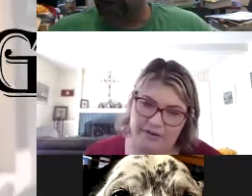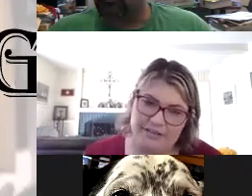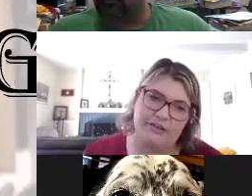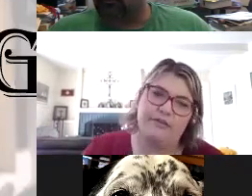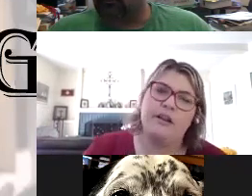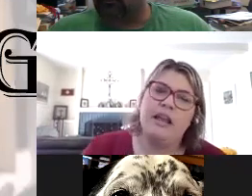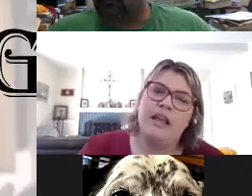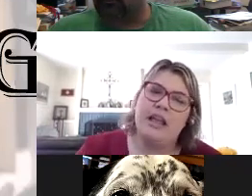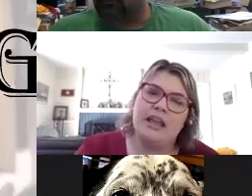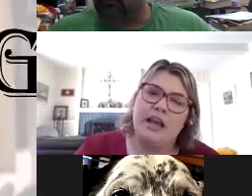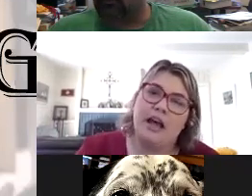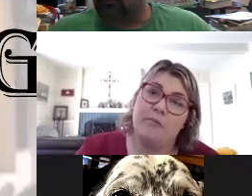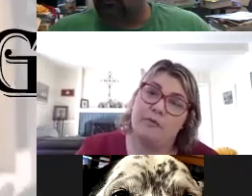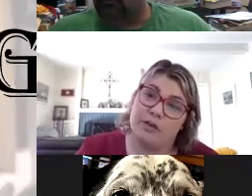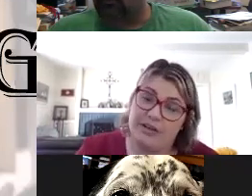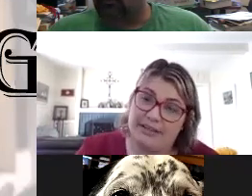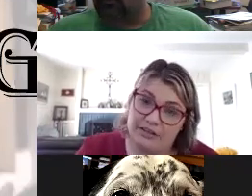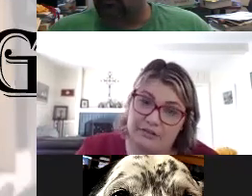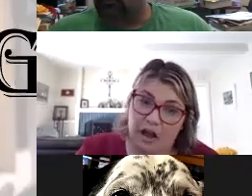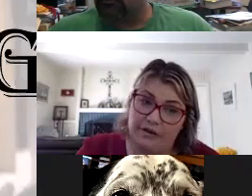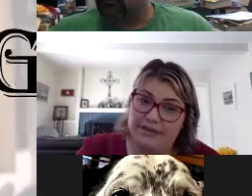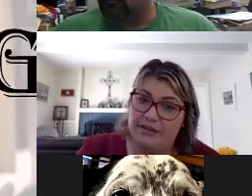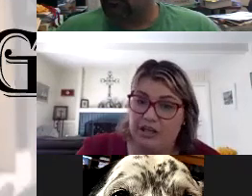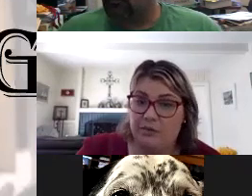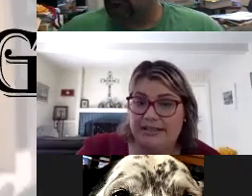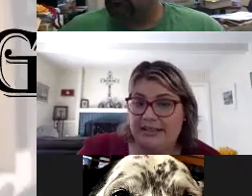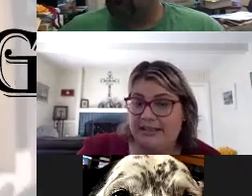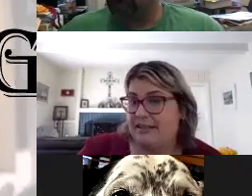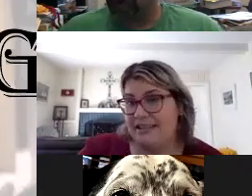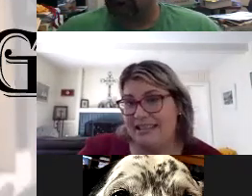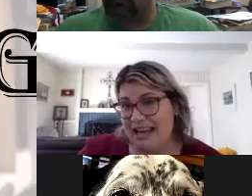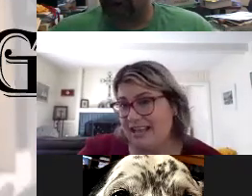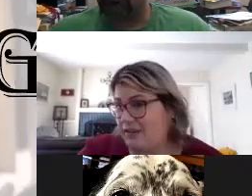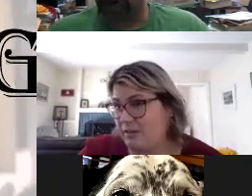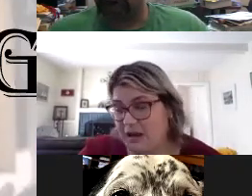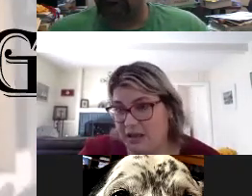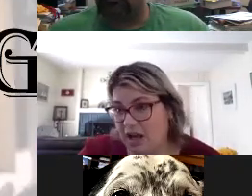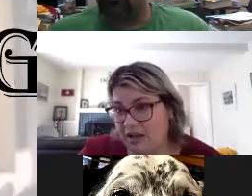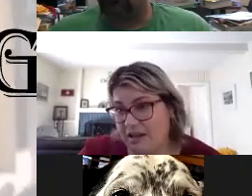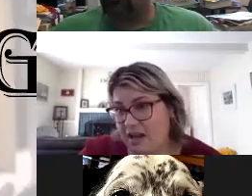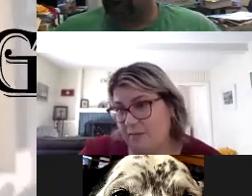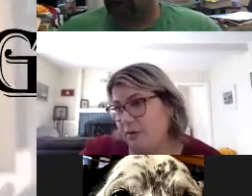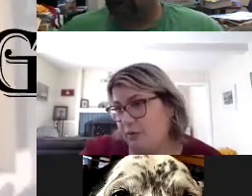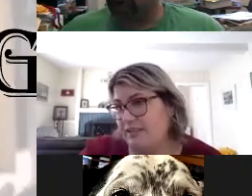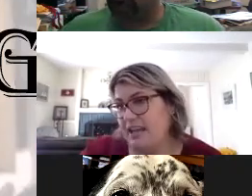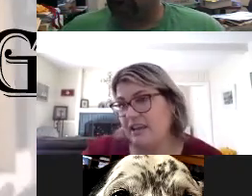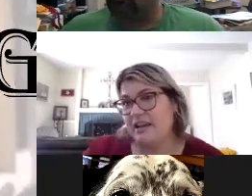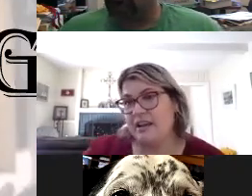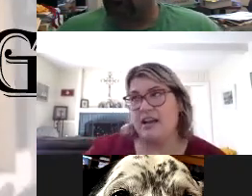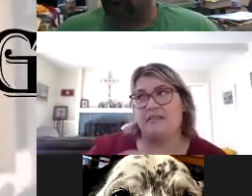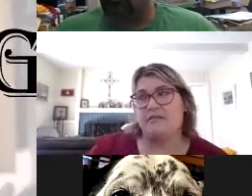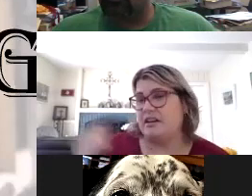count every single vote in before a joint session of Congress on January 6th. The date is fixed by law, so it would